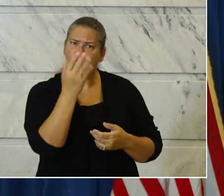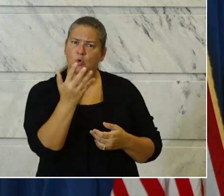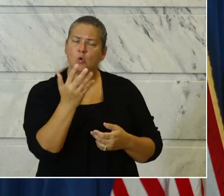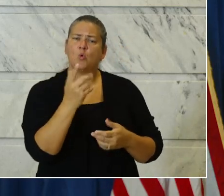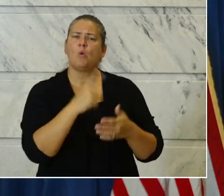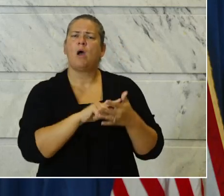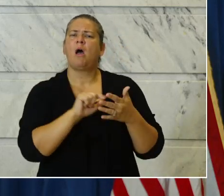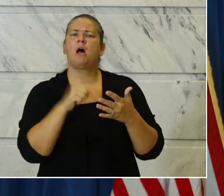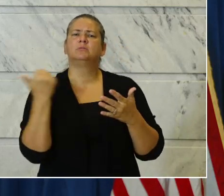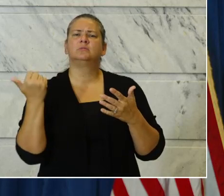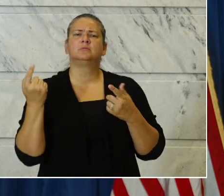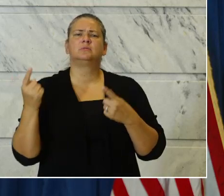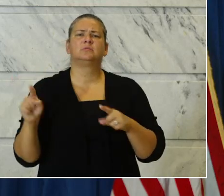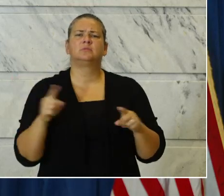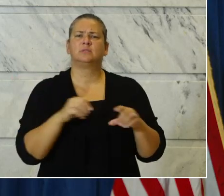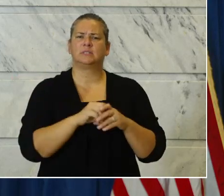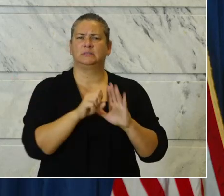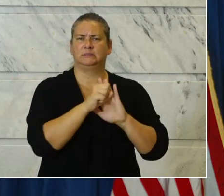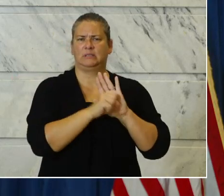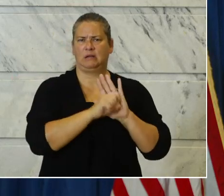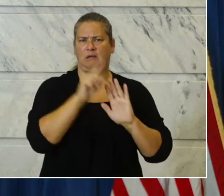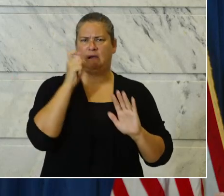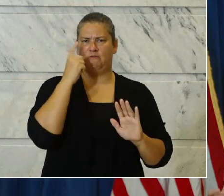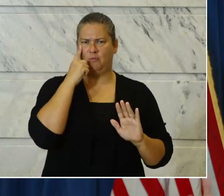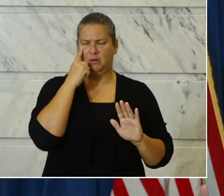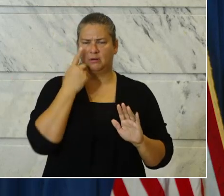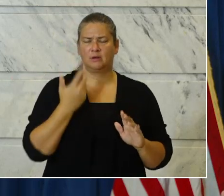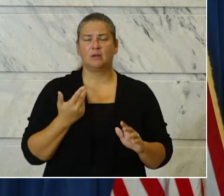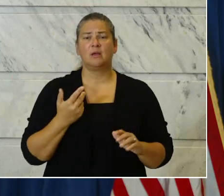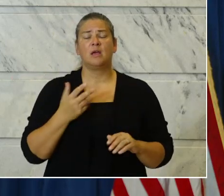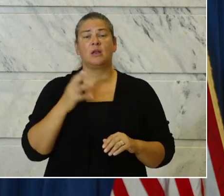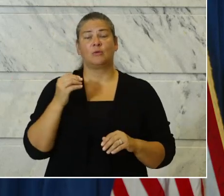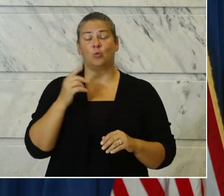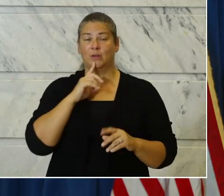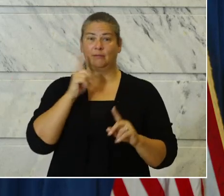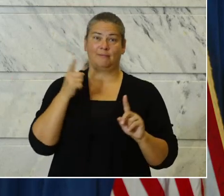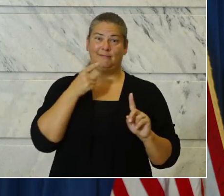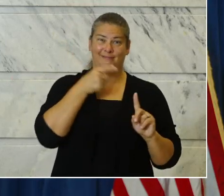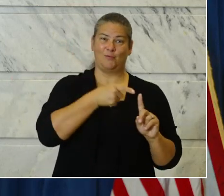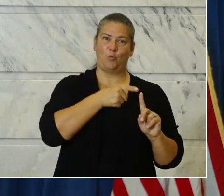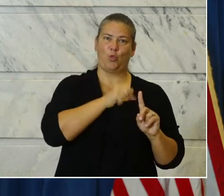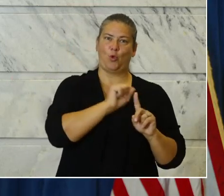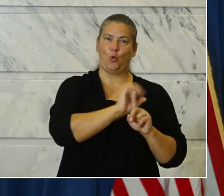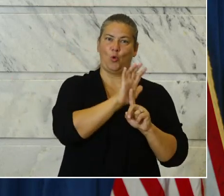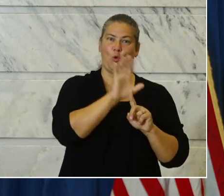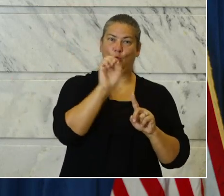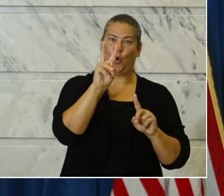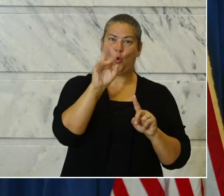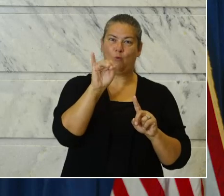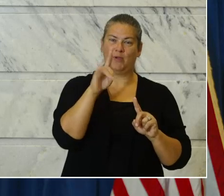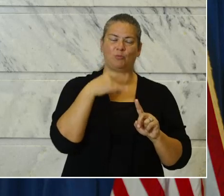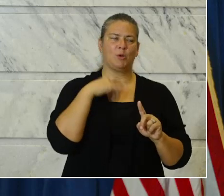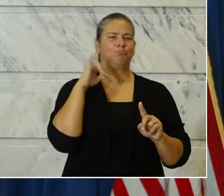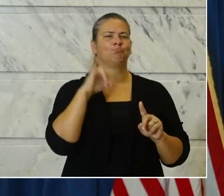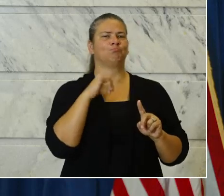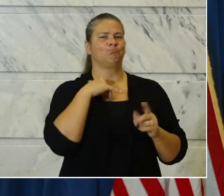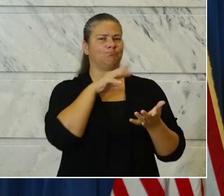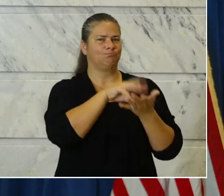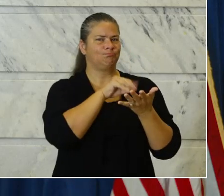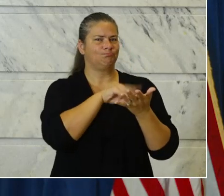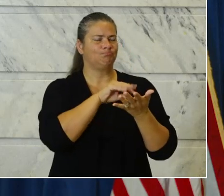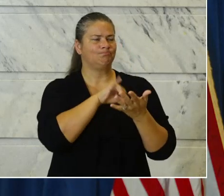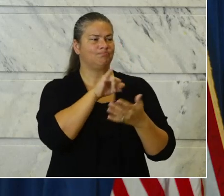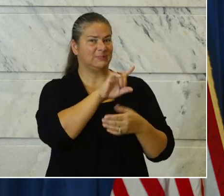things going on in state government, and with the interest, especially in COVID, a chance to learn about more of state government, how it